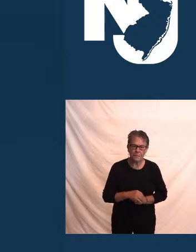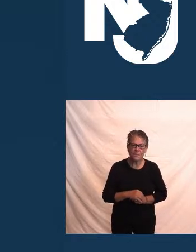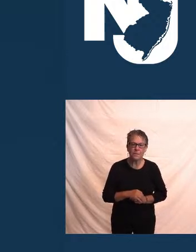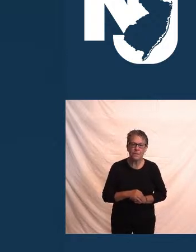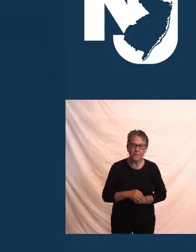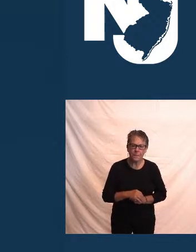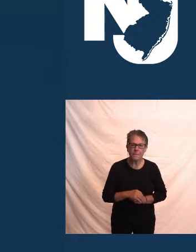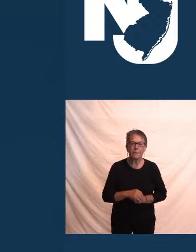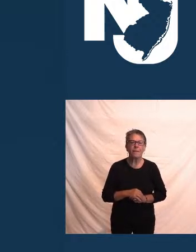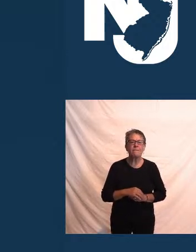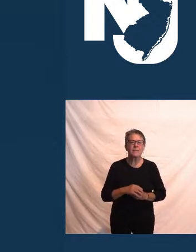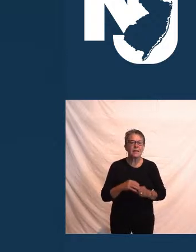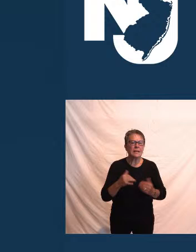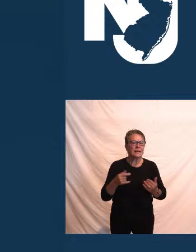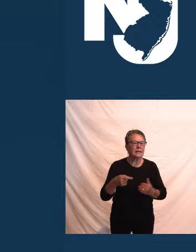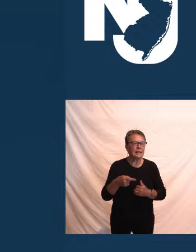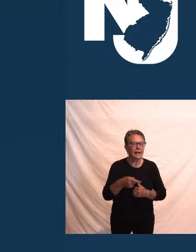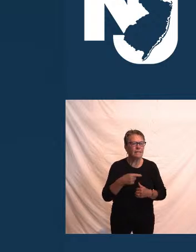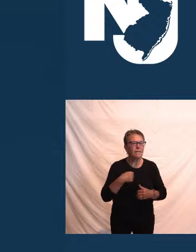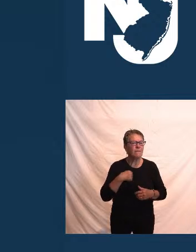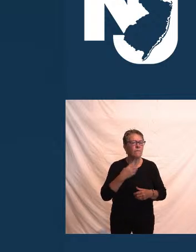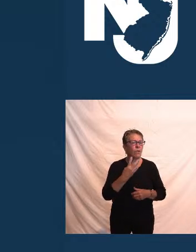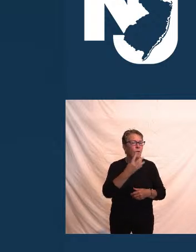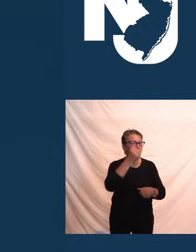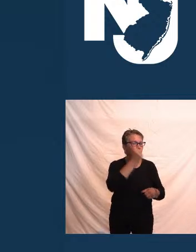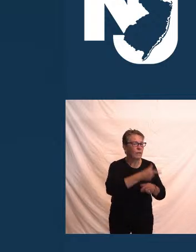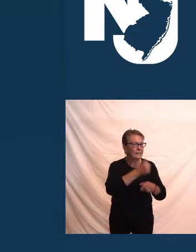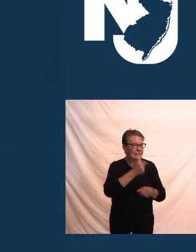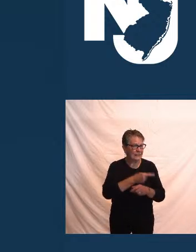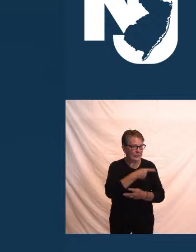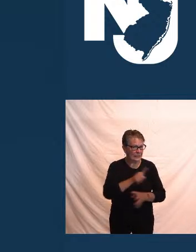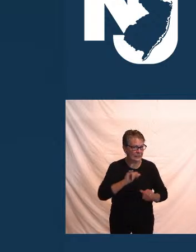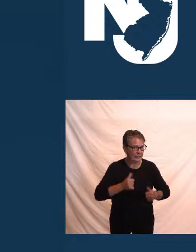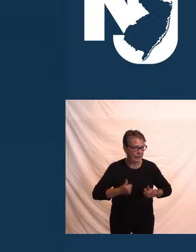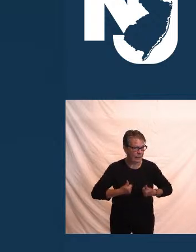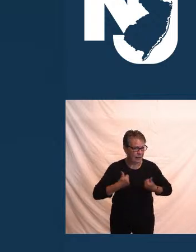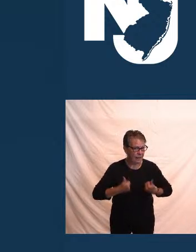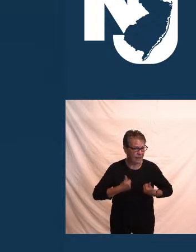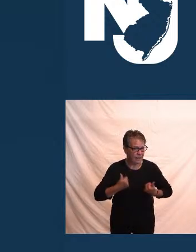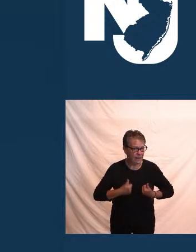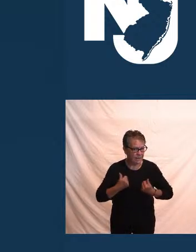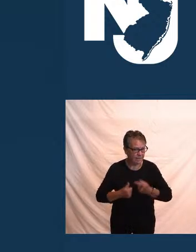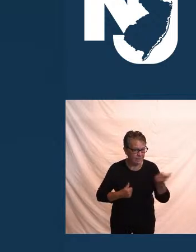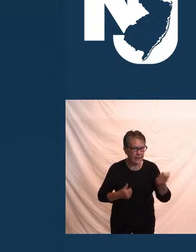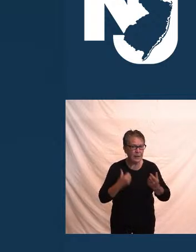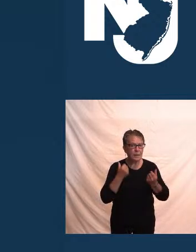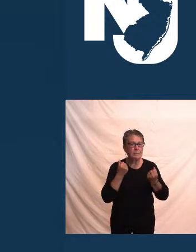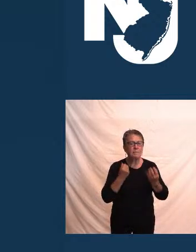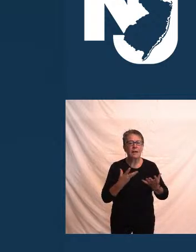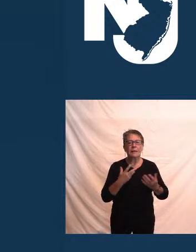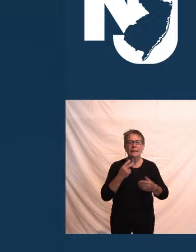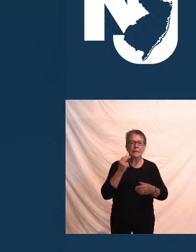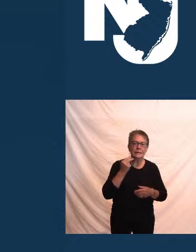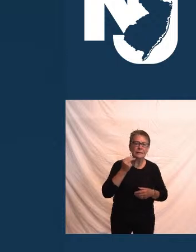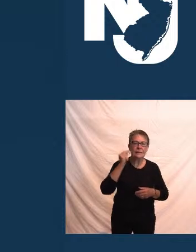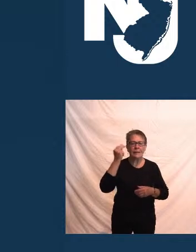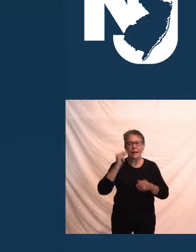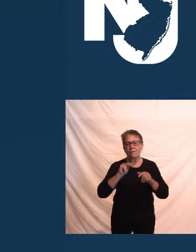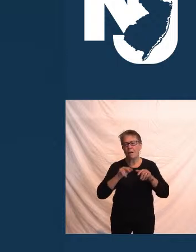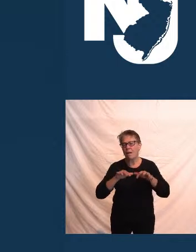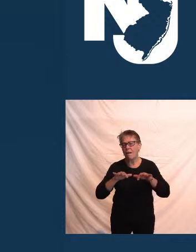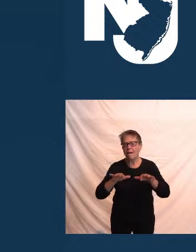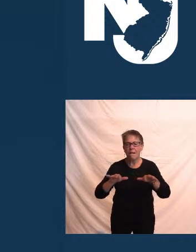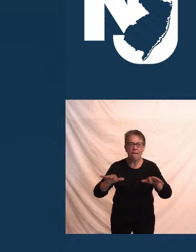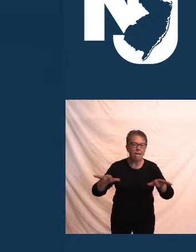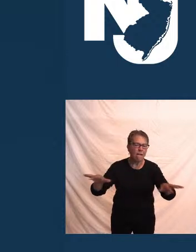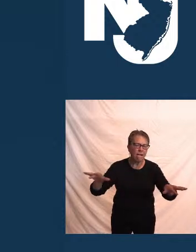siblings, Marie, Nina, Jerry, and Morris, along with numerous nieces and nephews. Lisa reminded